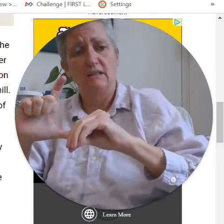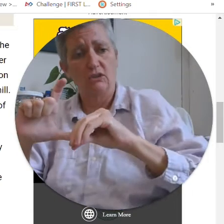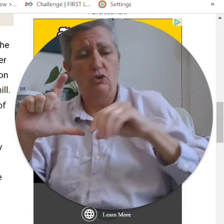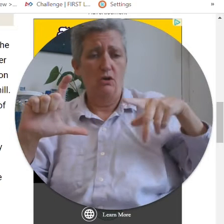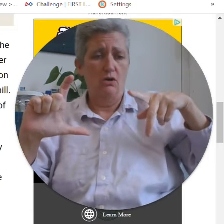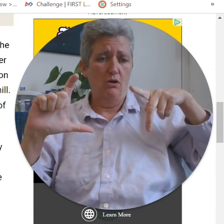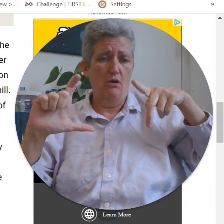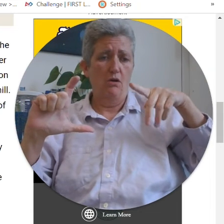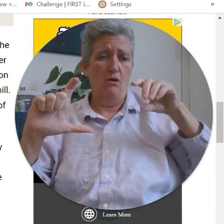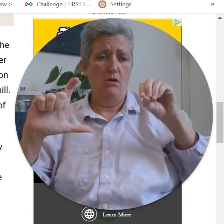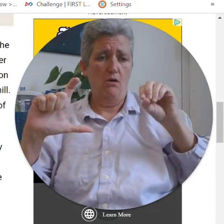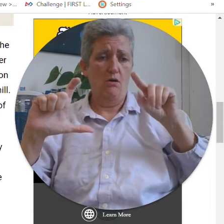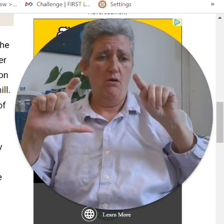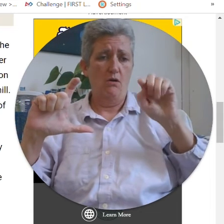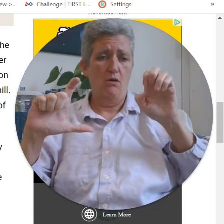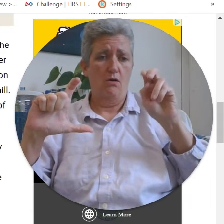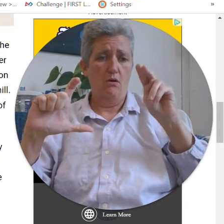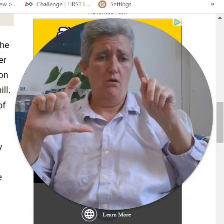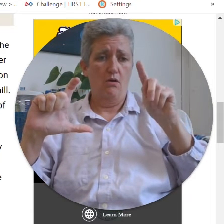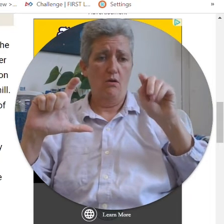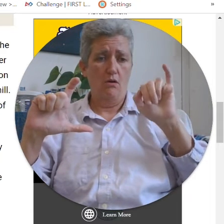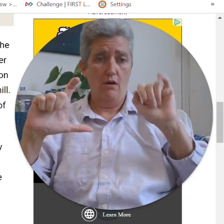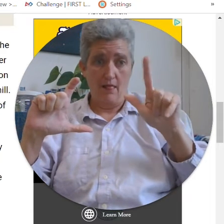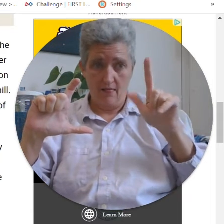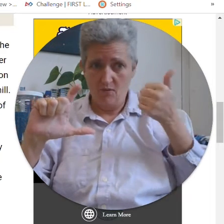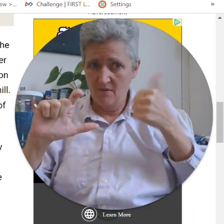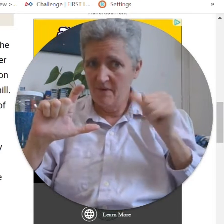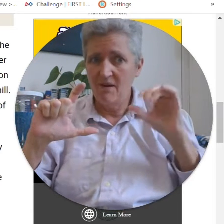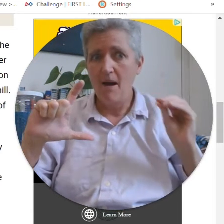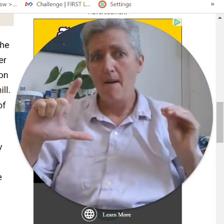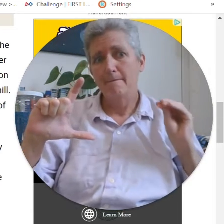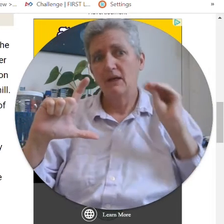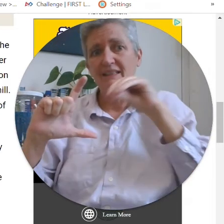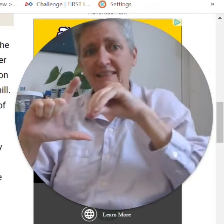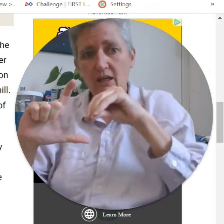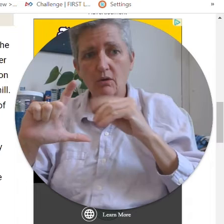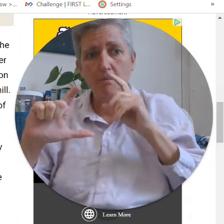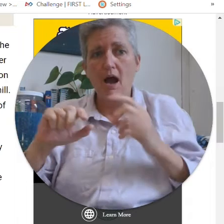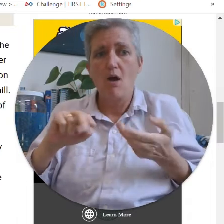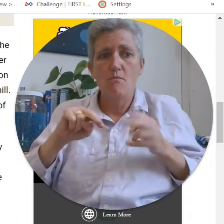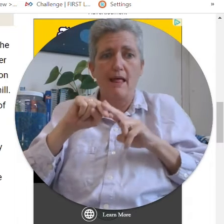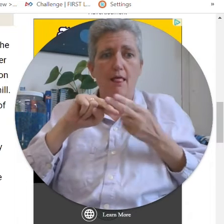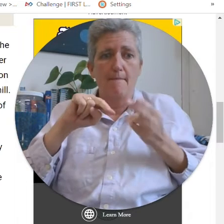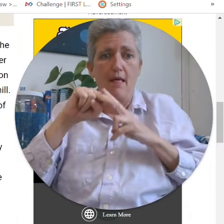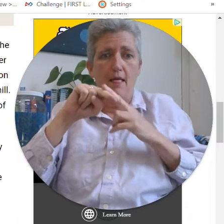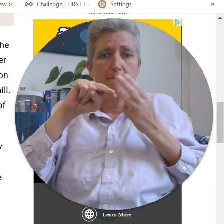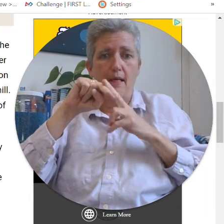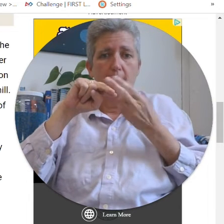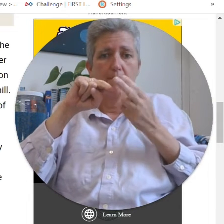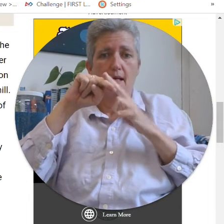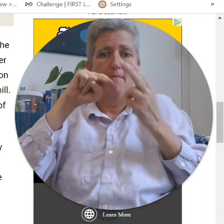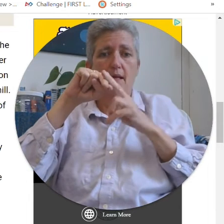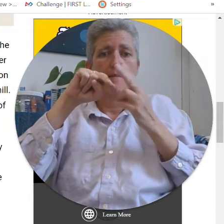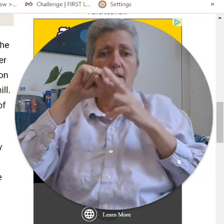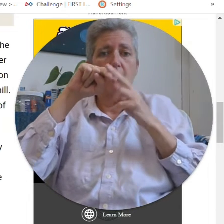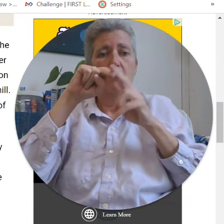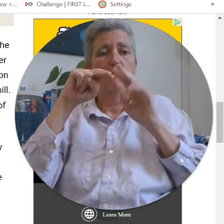the potential energy. The potential energy. And you want it to get bigger and bigger and bigger and bigger.